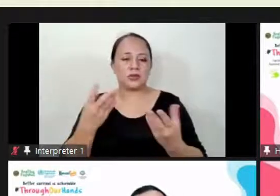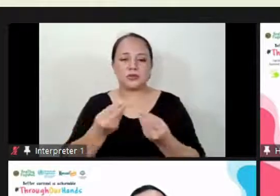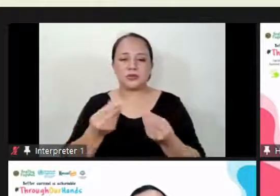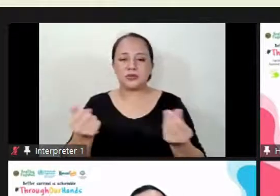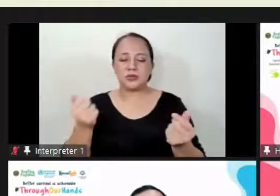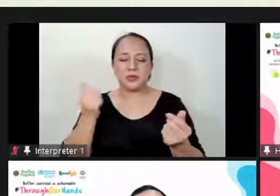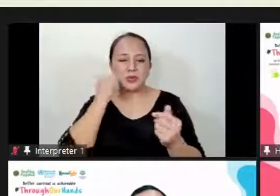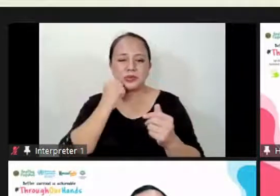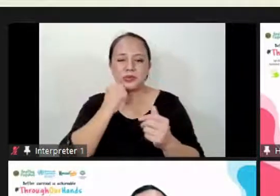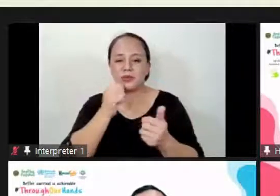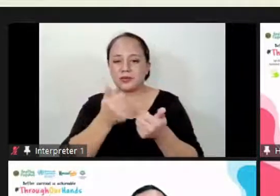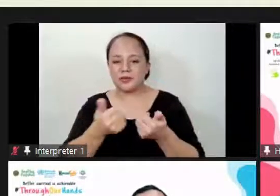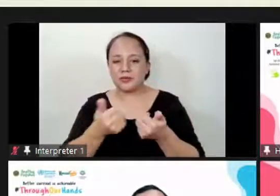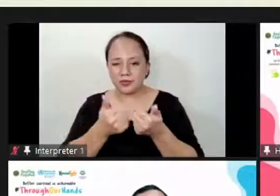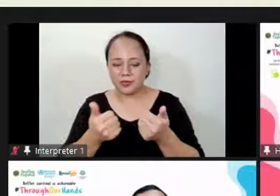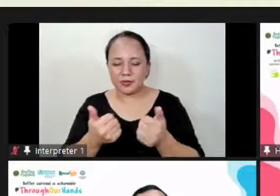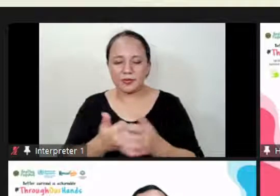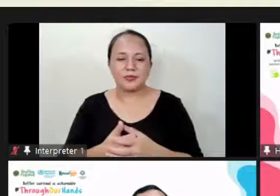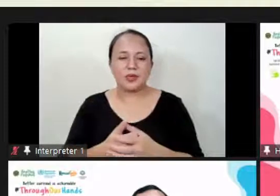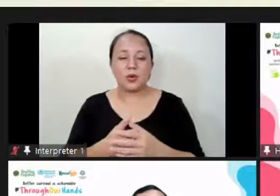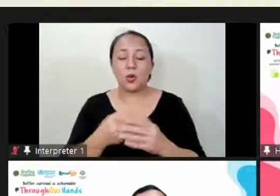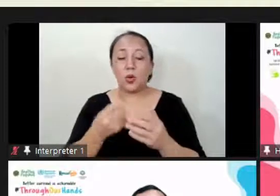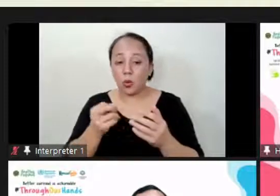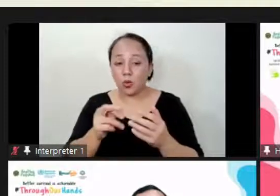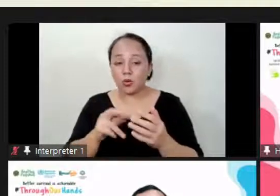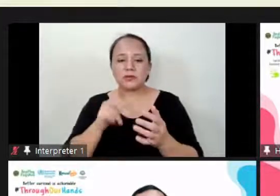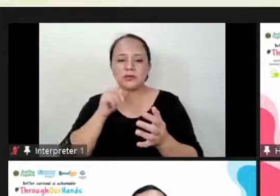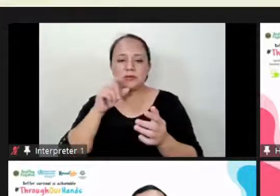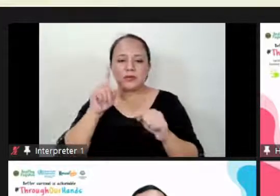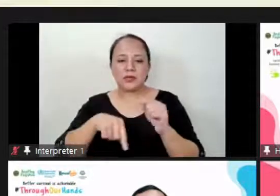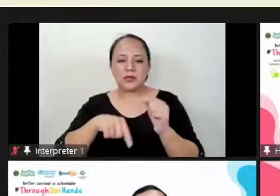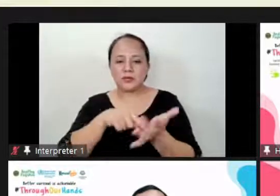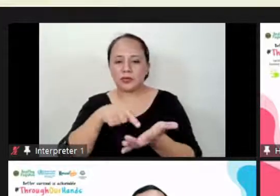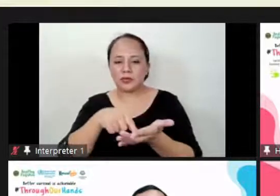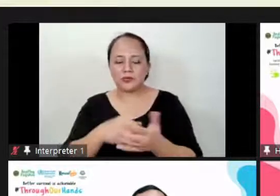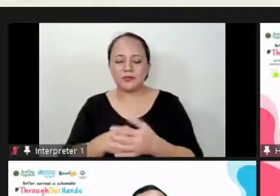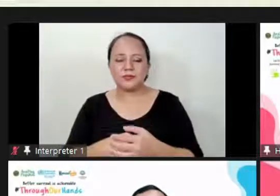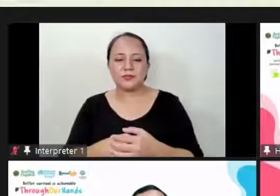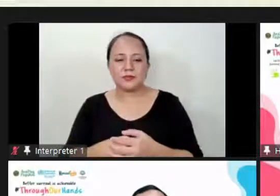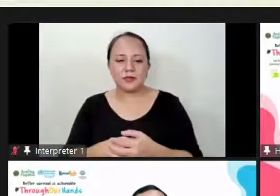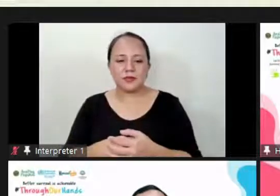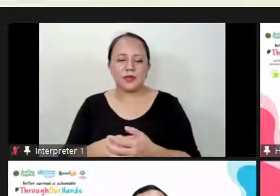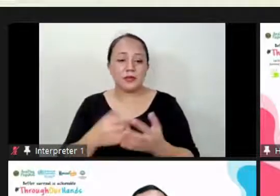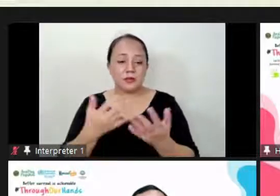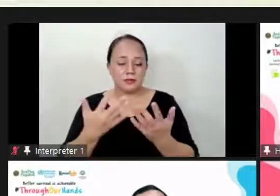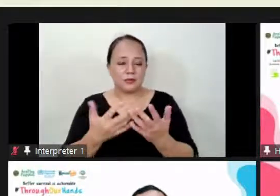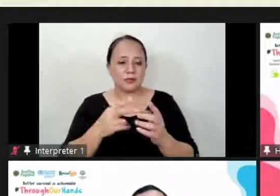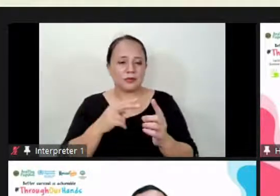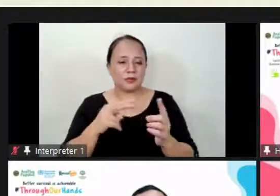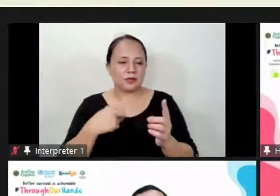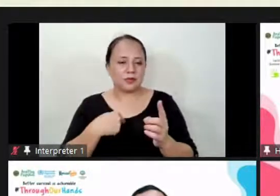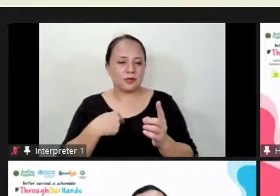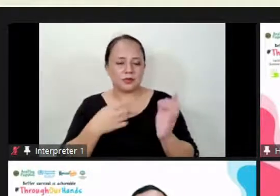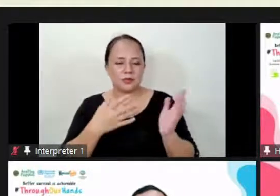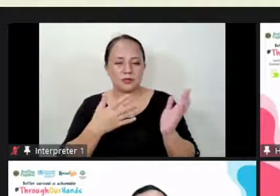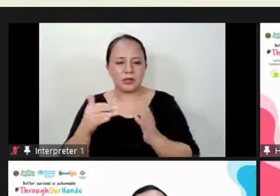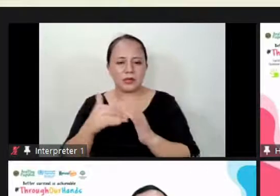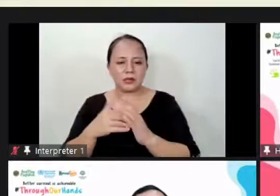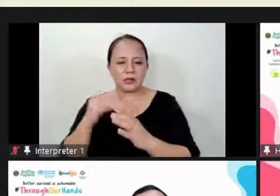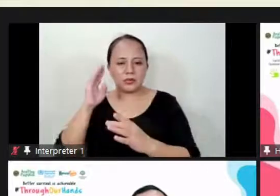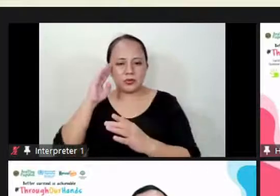often unavailable or unaffordable. In this respect, I want again to